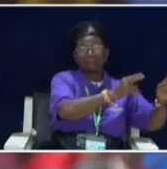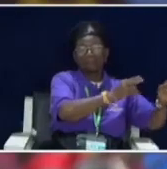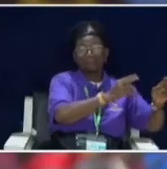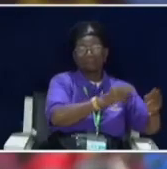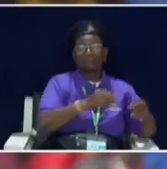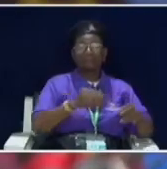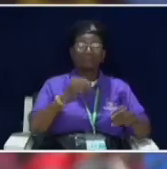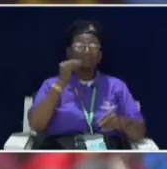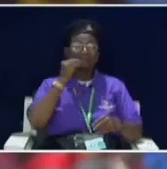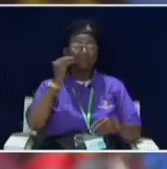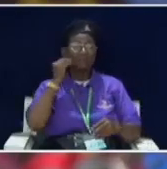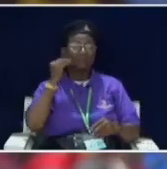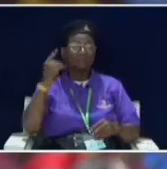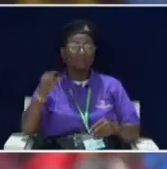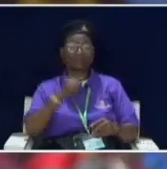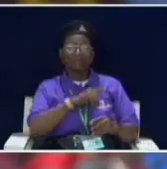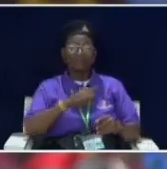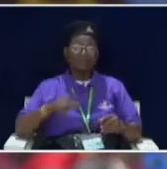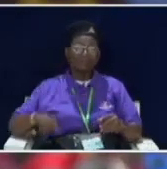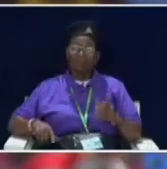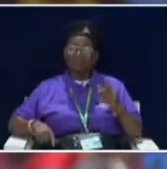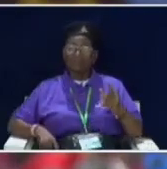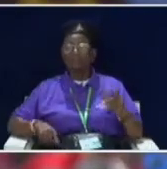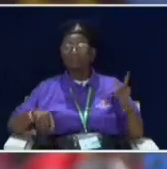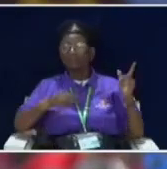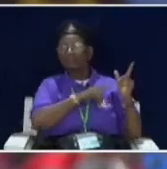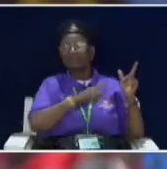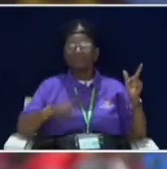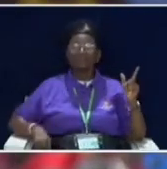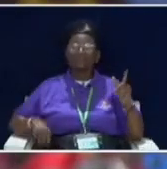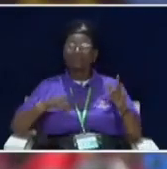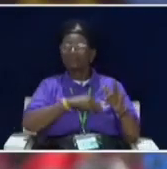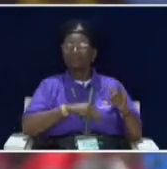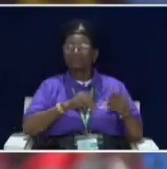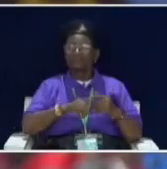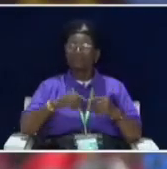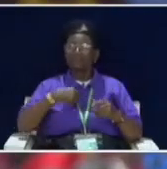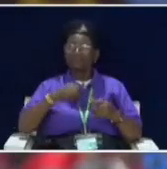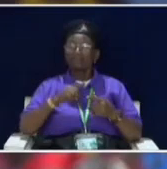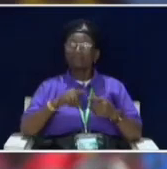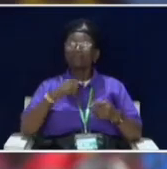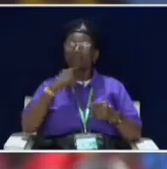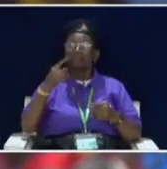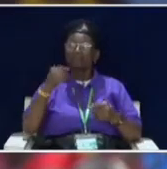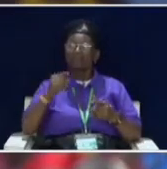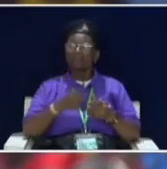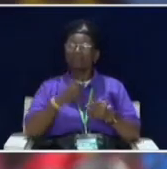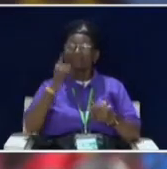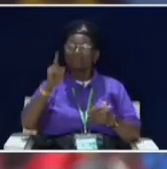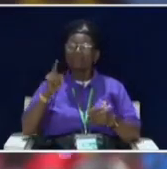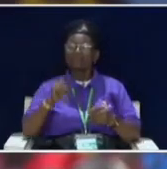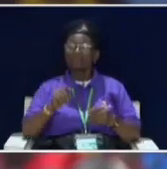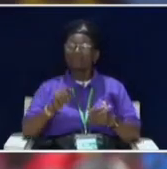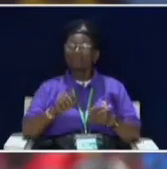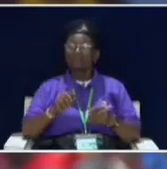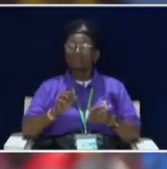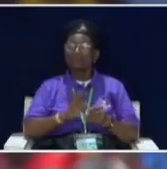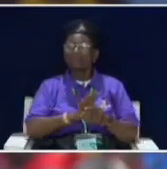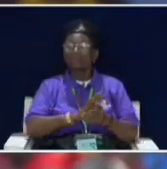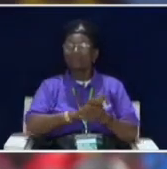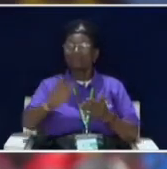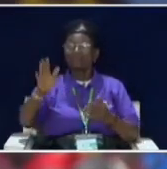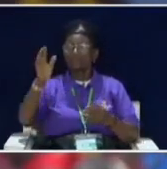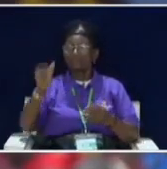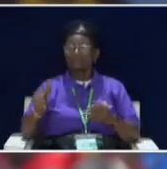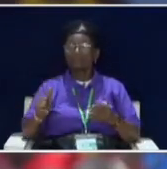the Lord ministered to me to tell the first one clearly. Some